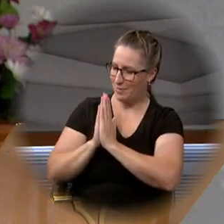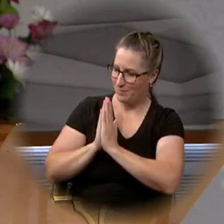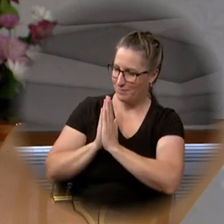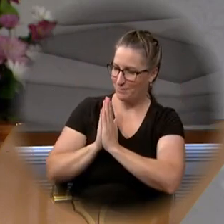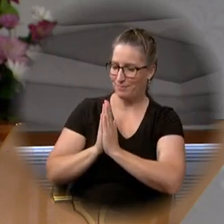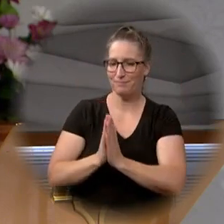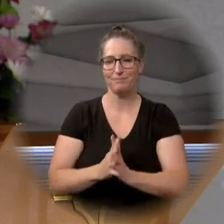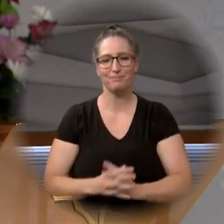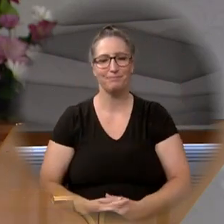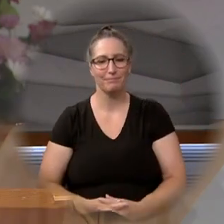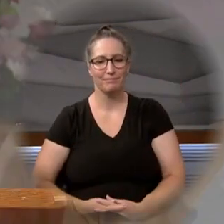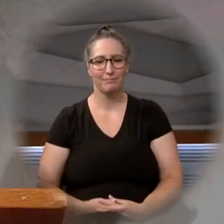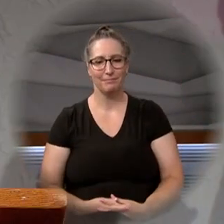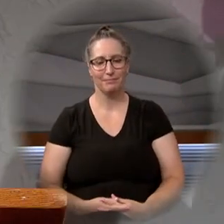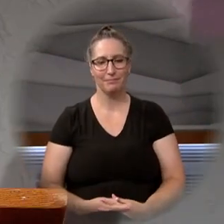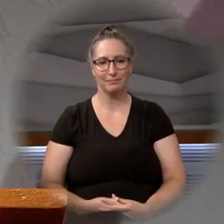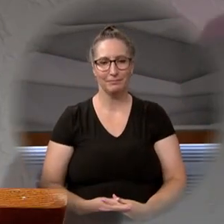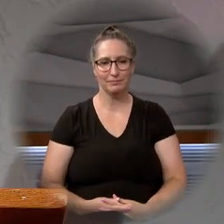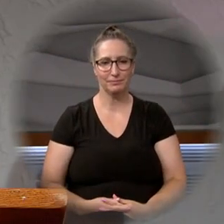ever. Amen.